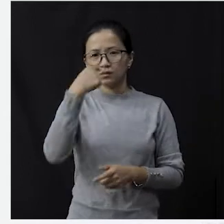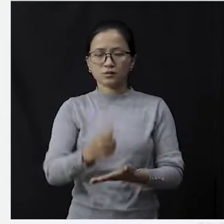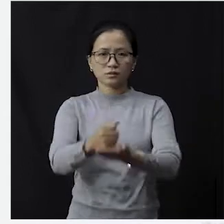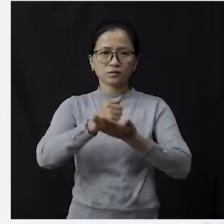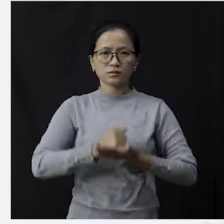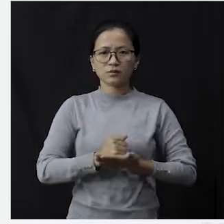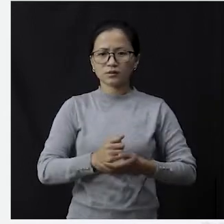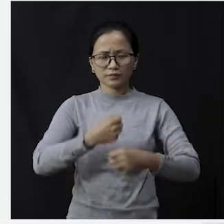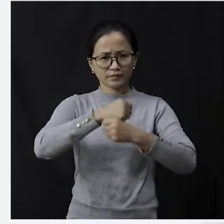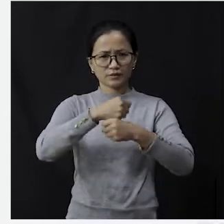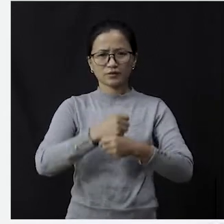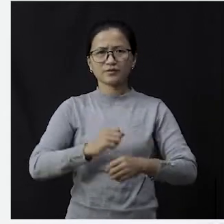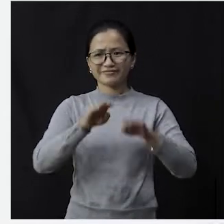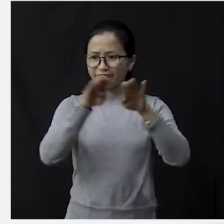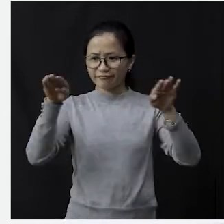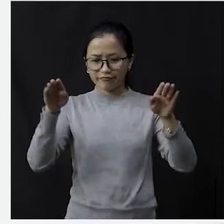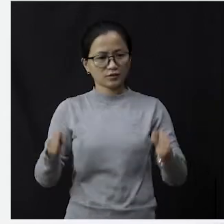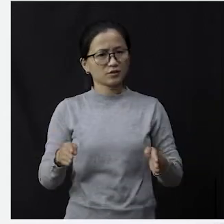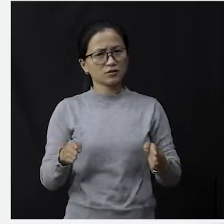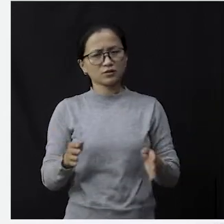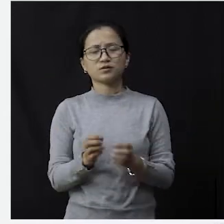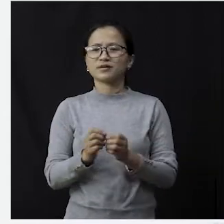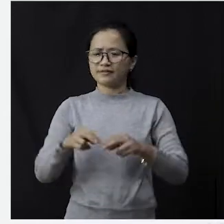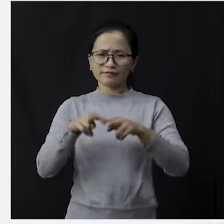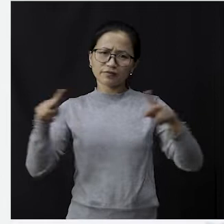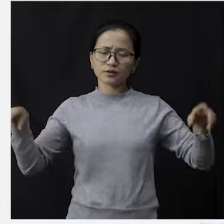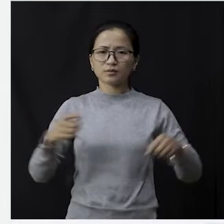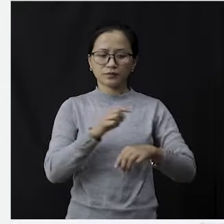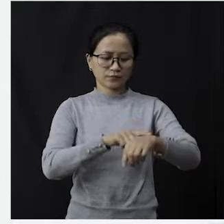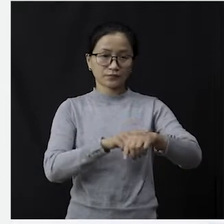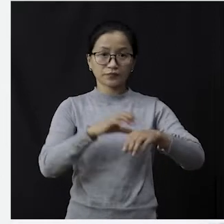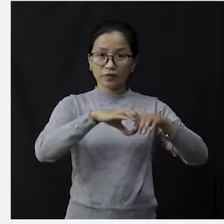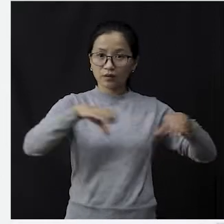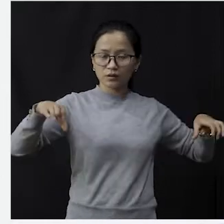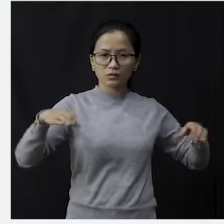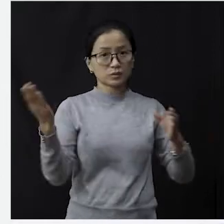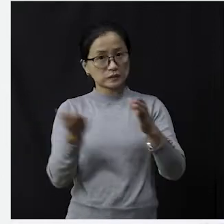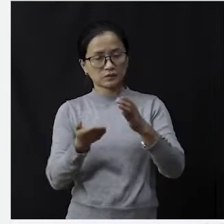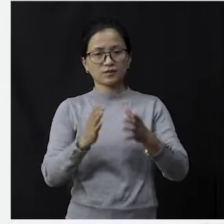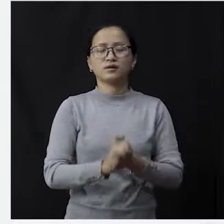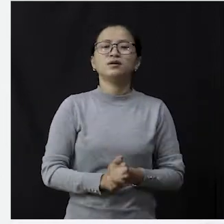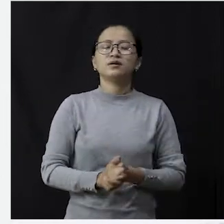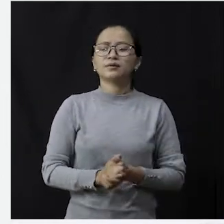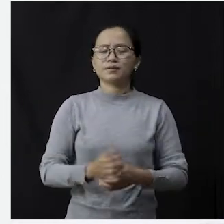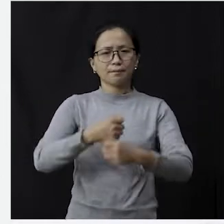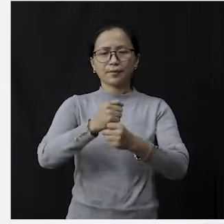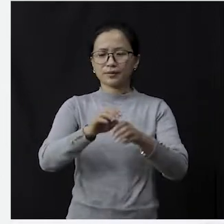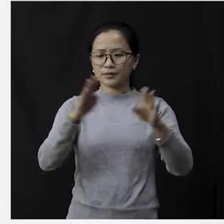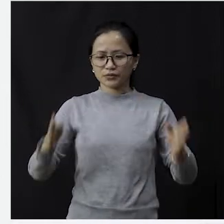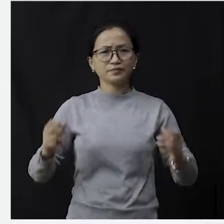helps us by making the furnitures using the woods. A carpenter helps us by making a